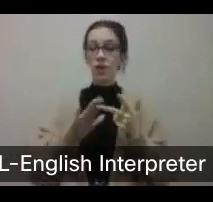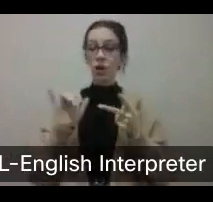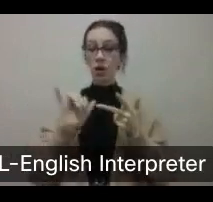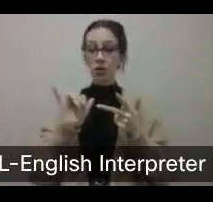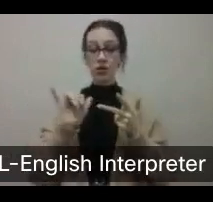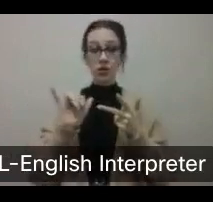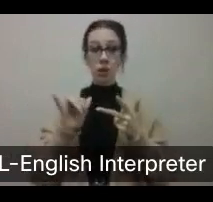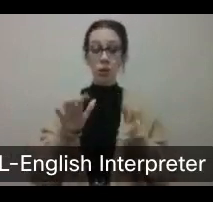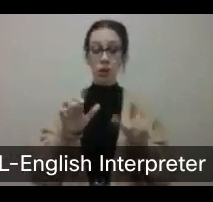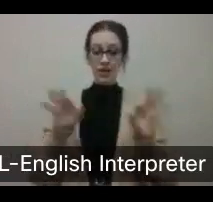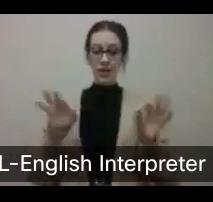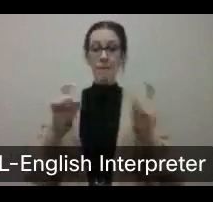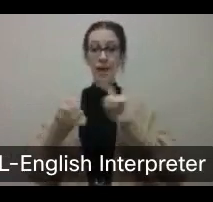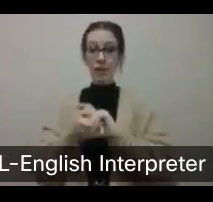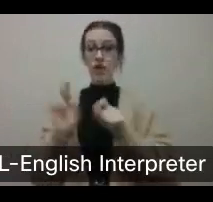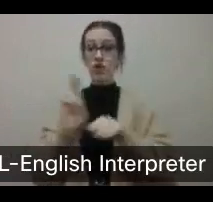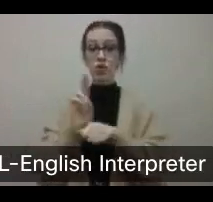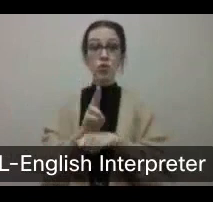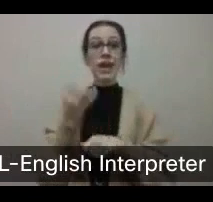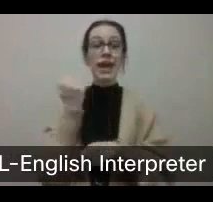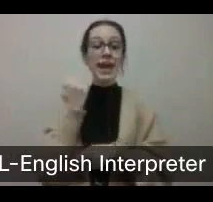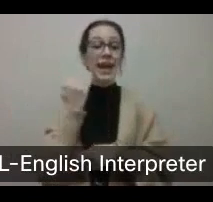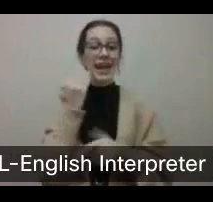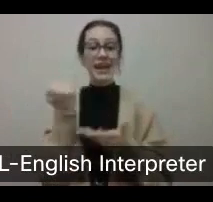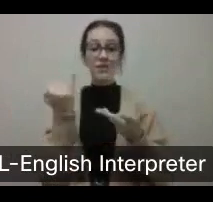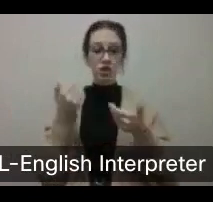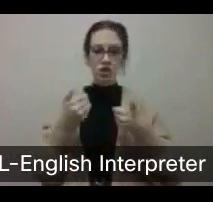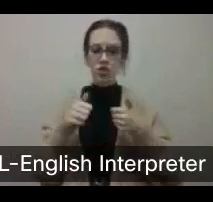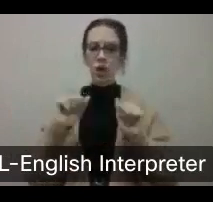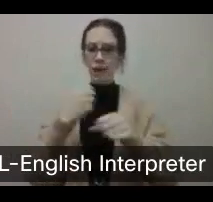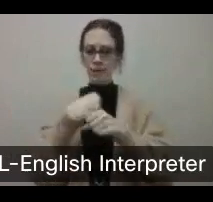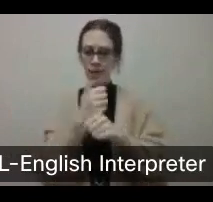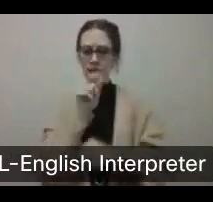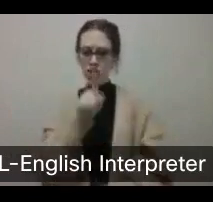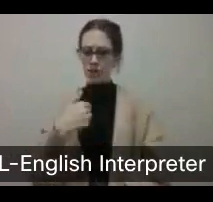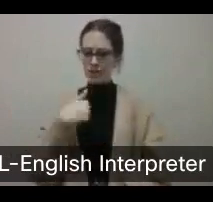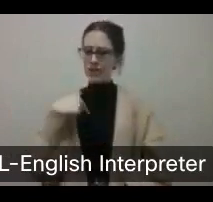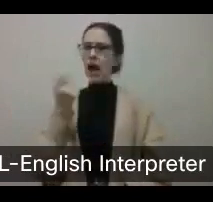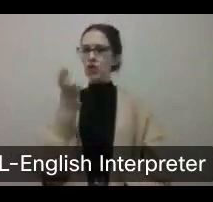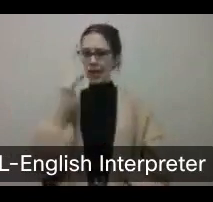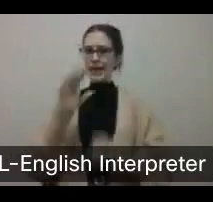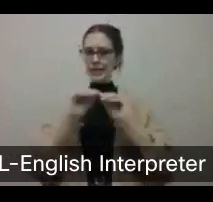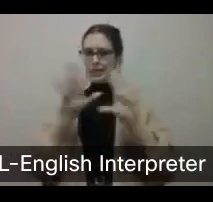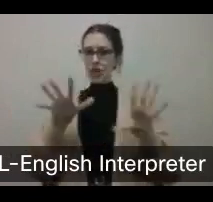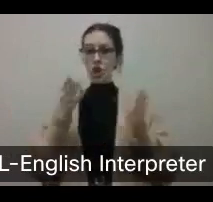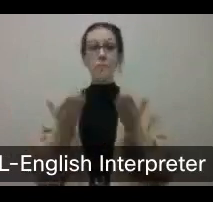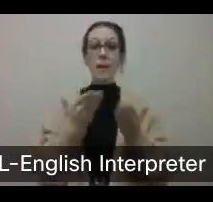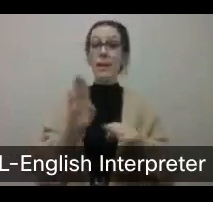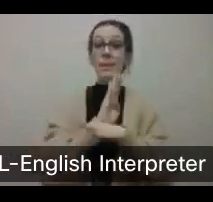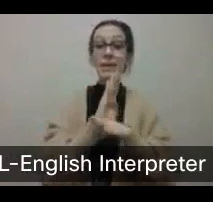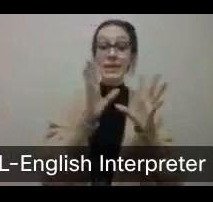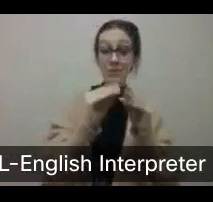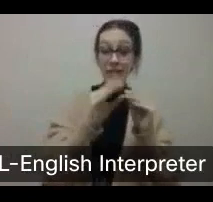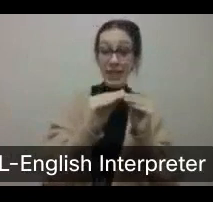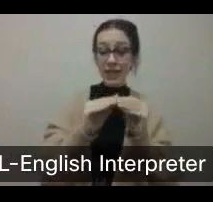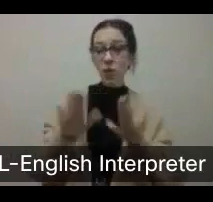we've understood something correctly. Maybe you're at a business meeting or a group meeting for your college, and as